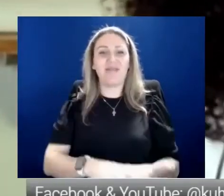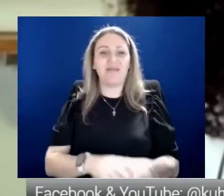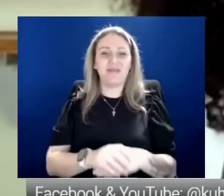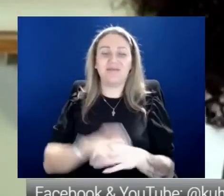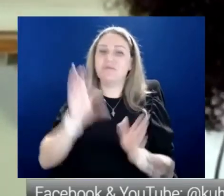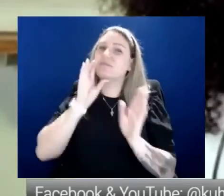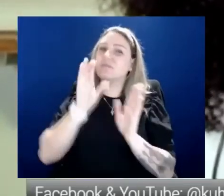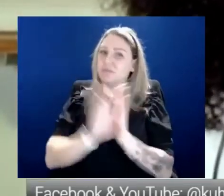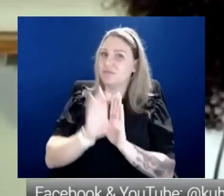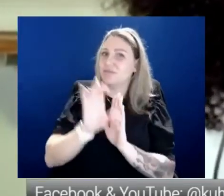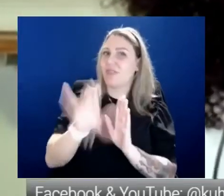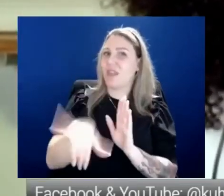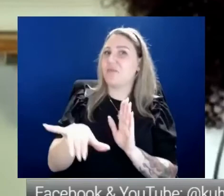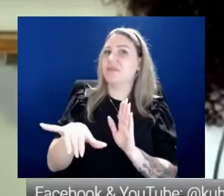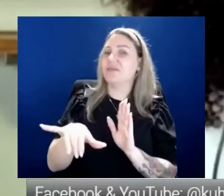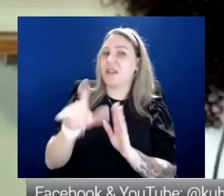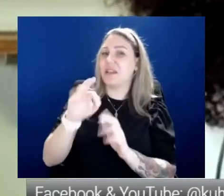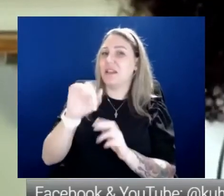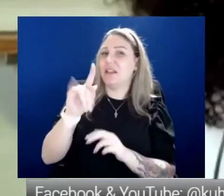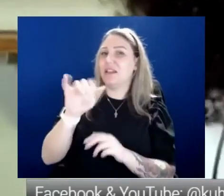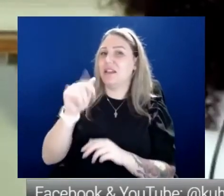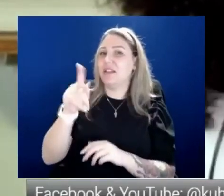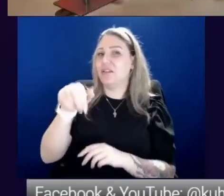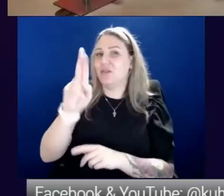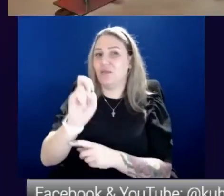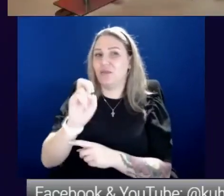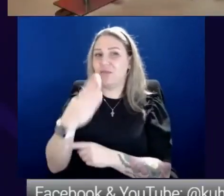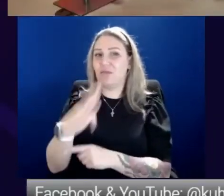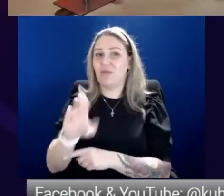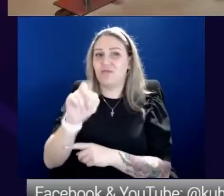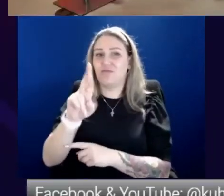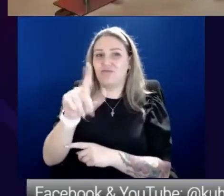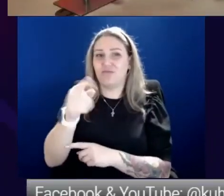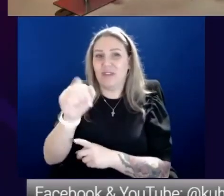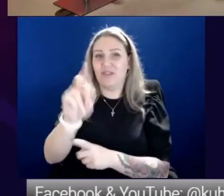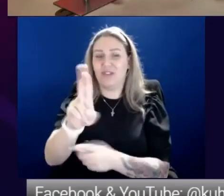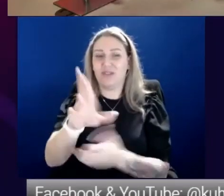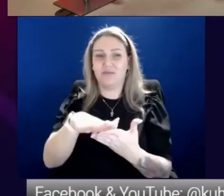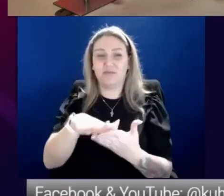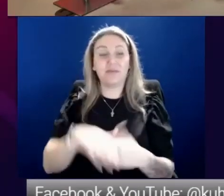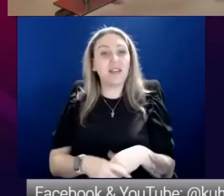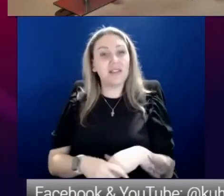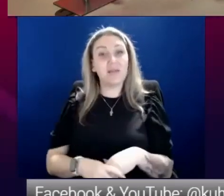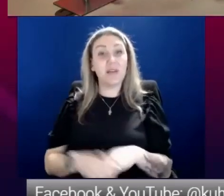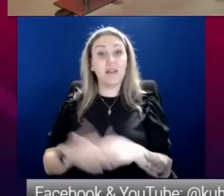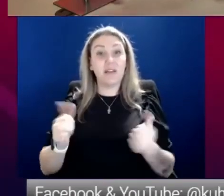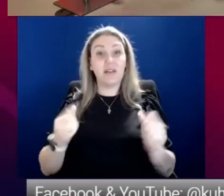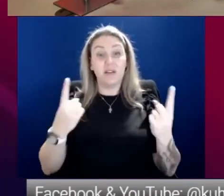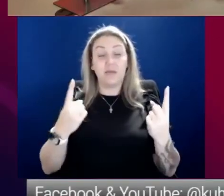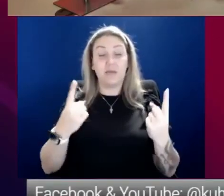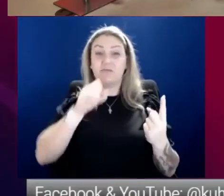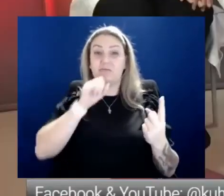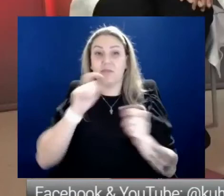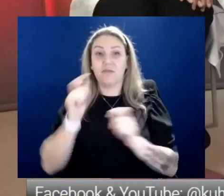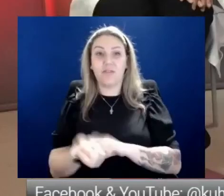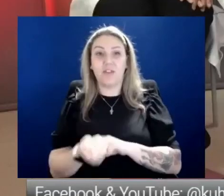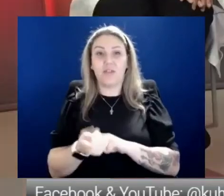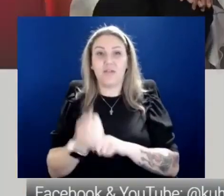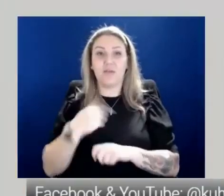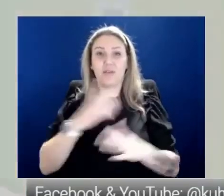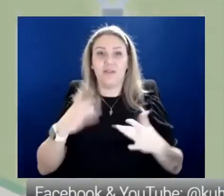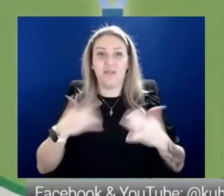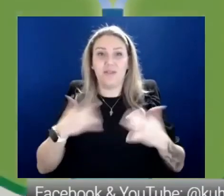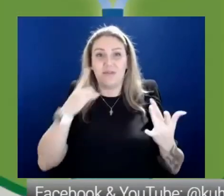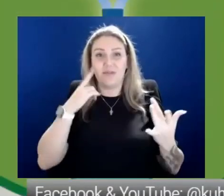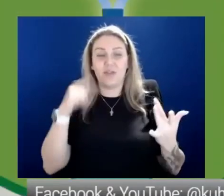the little blue nice. River Trail. Yeah. Well, if any of you love golfing, we have just the event for you. Anyone watching,